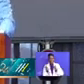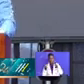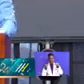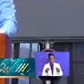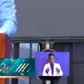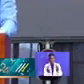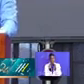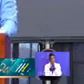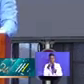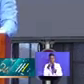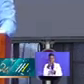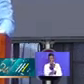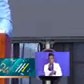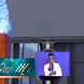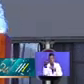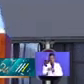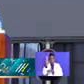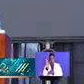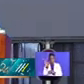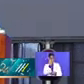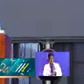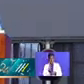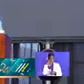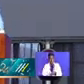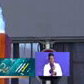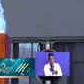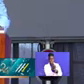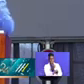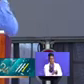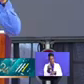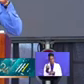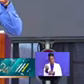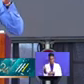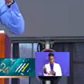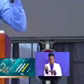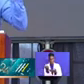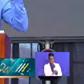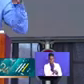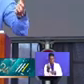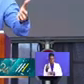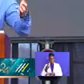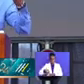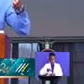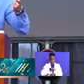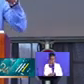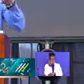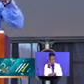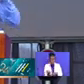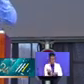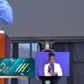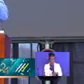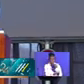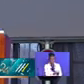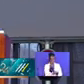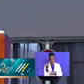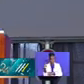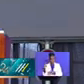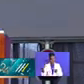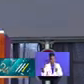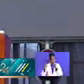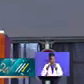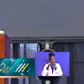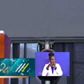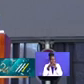in I'm telling you God really used everyone of us because everyone was